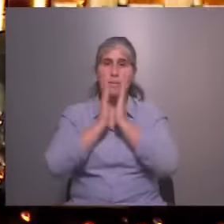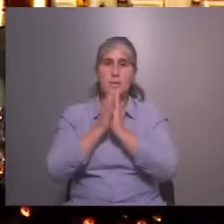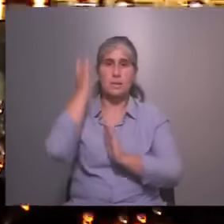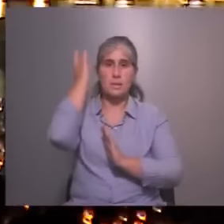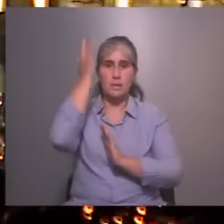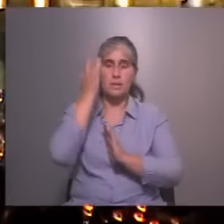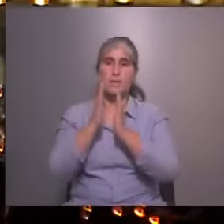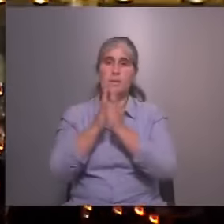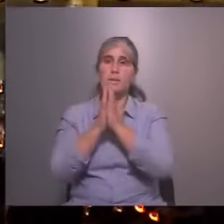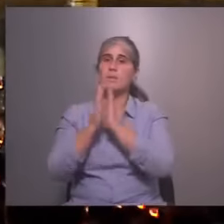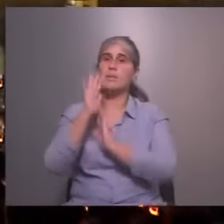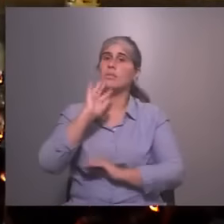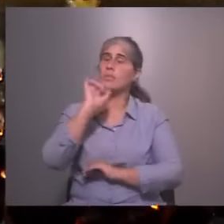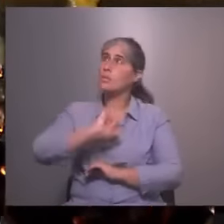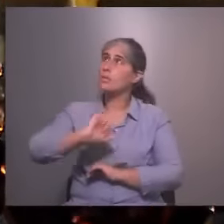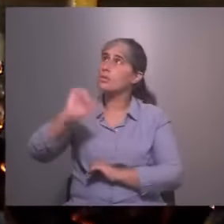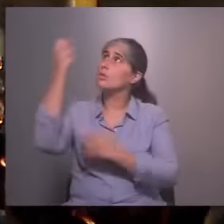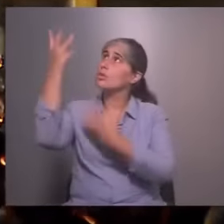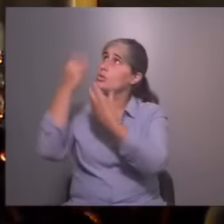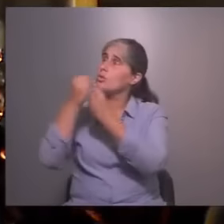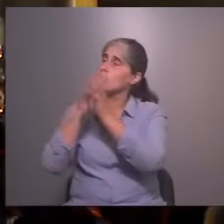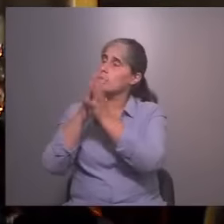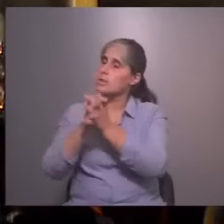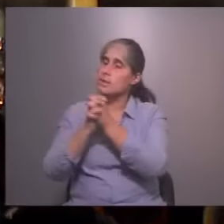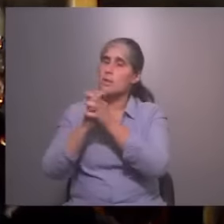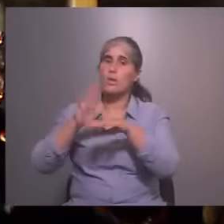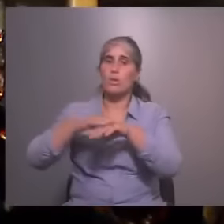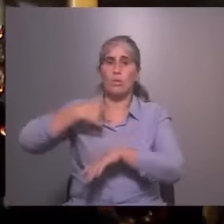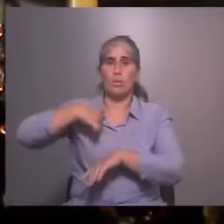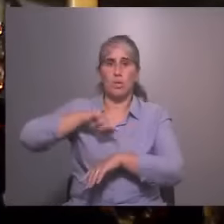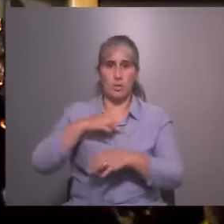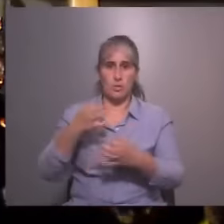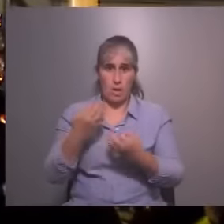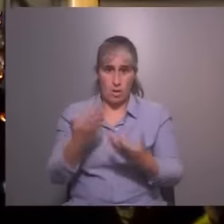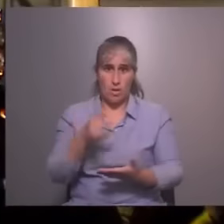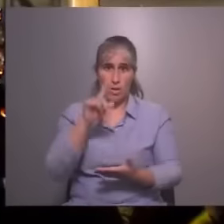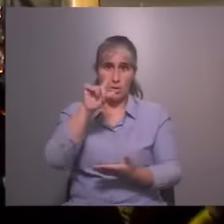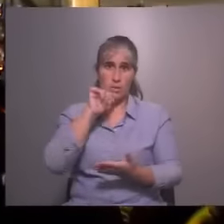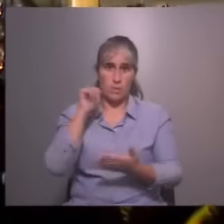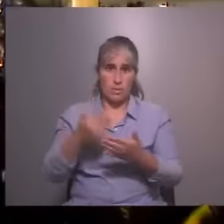and blessed is the fruit of thy womb, Jesus.